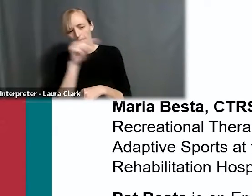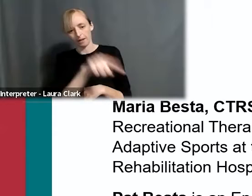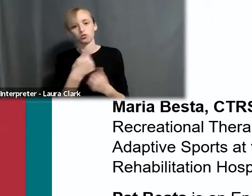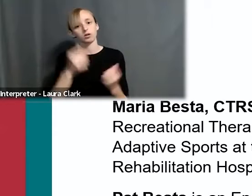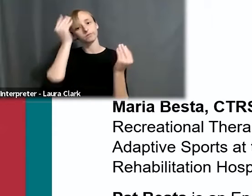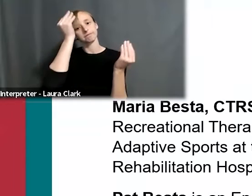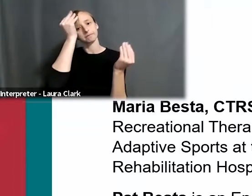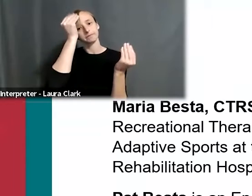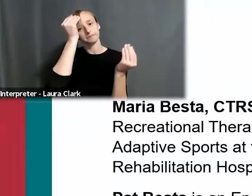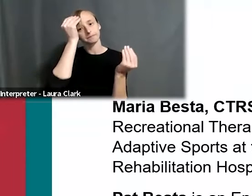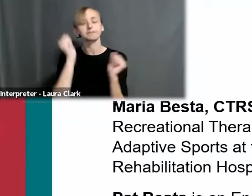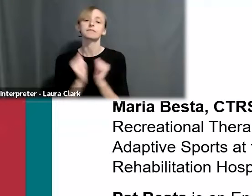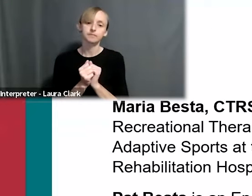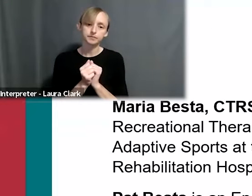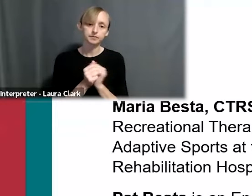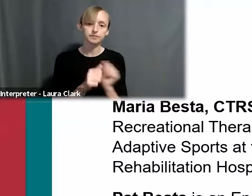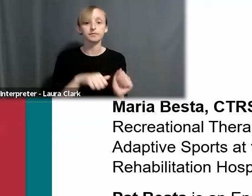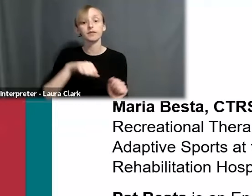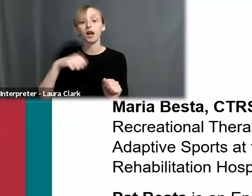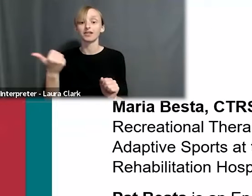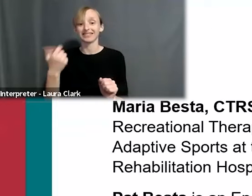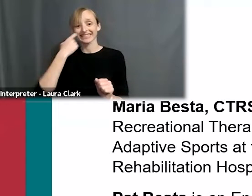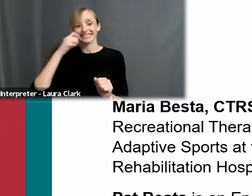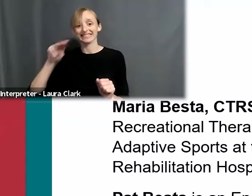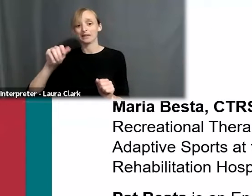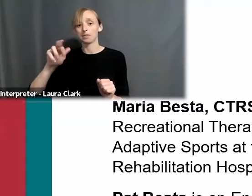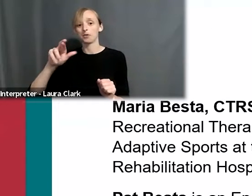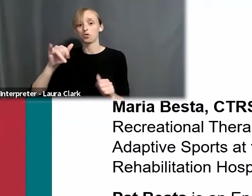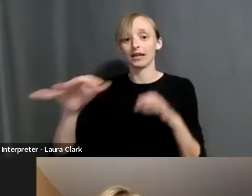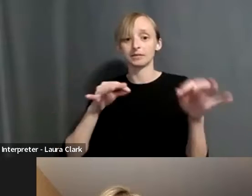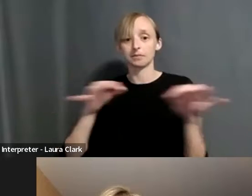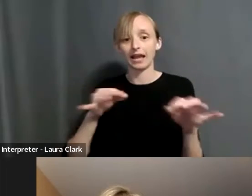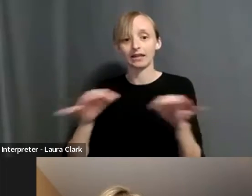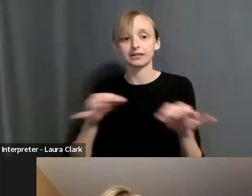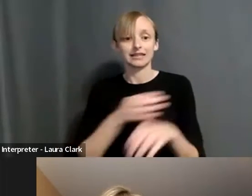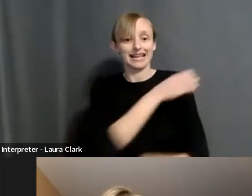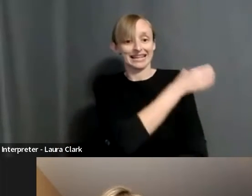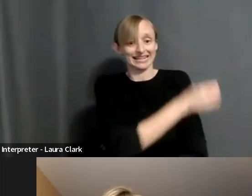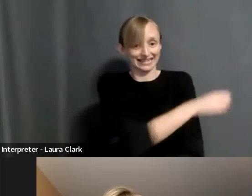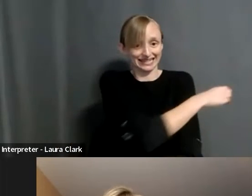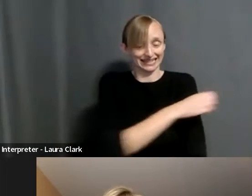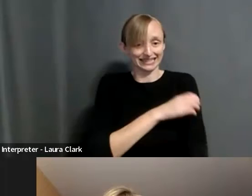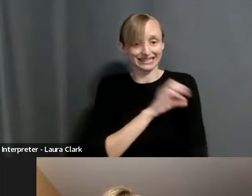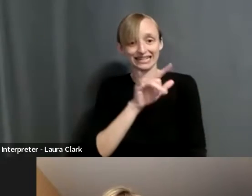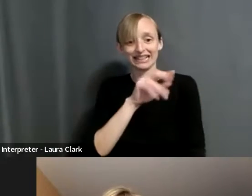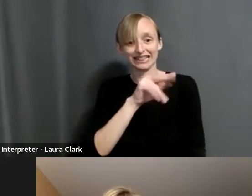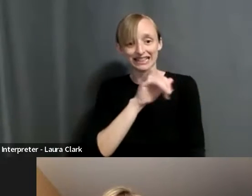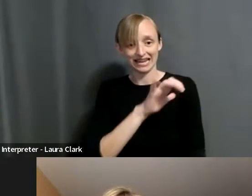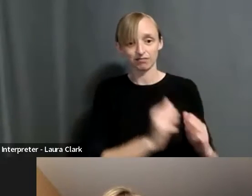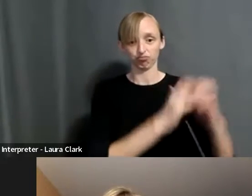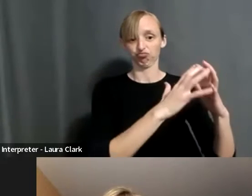those ideas. And the other thing that I like that Maria had mentioned was clinics versus committing to seasons or series of